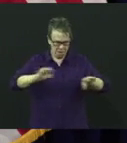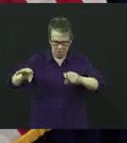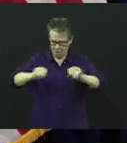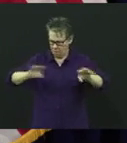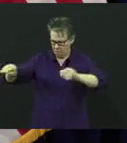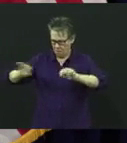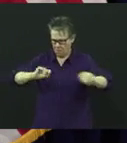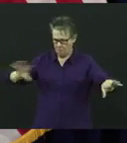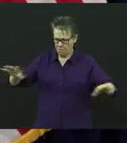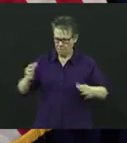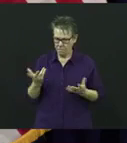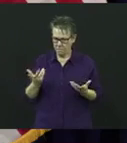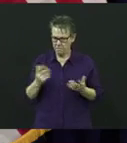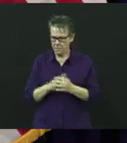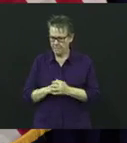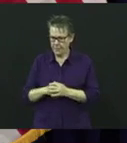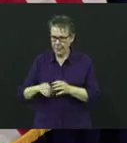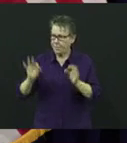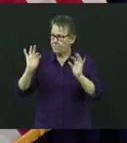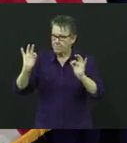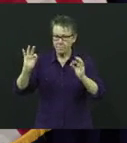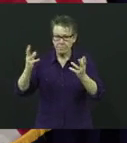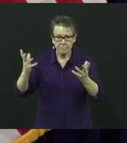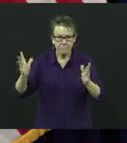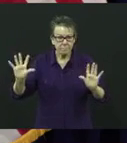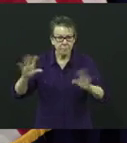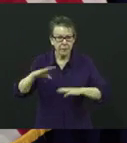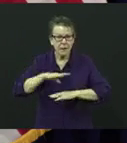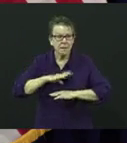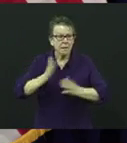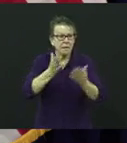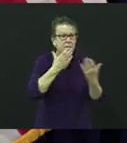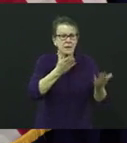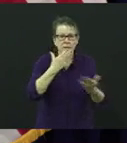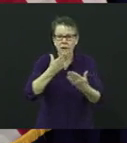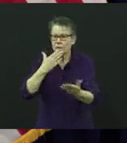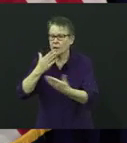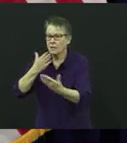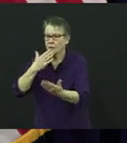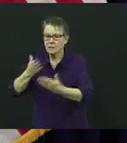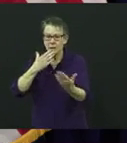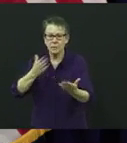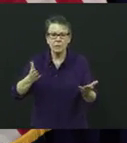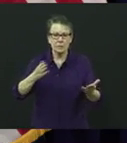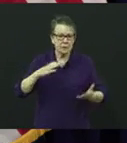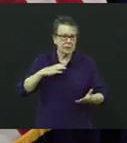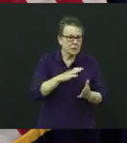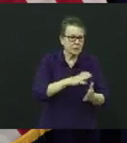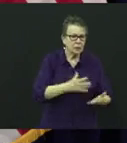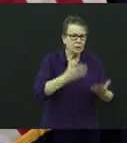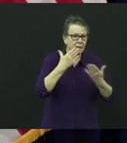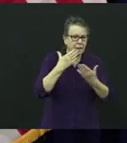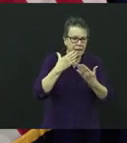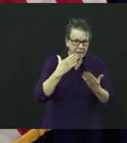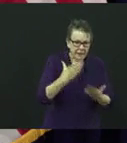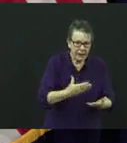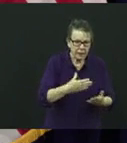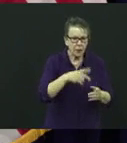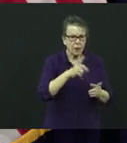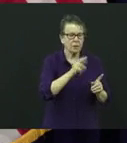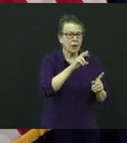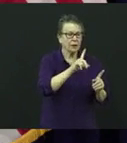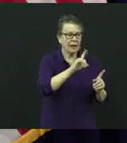thank Commissioner Persichelia, Dr. Lifshitz, and the entire health team, Colonel Callahan, to you and